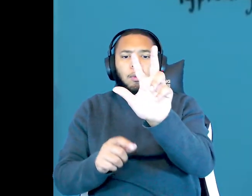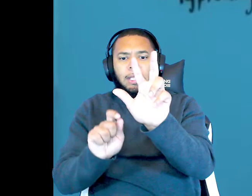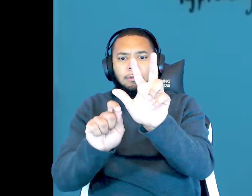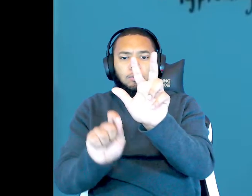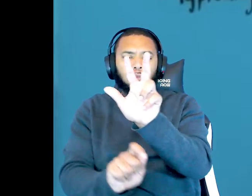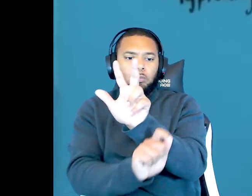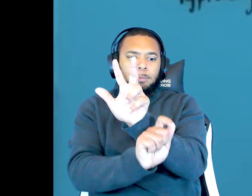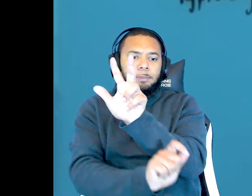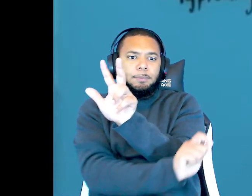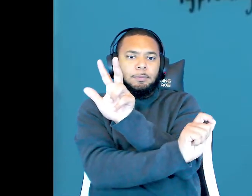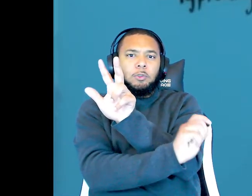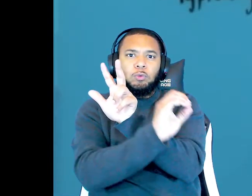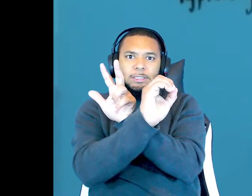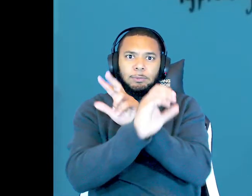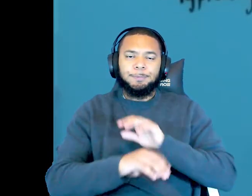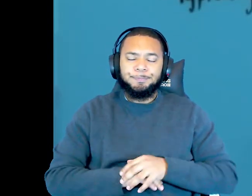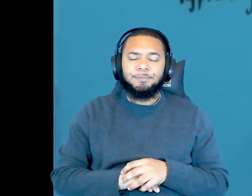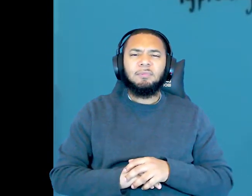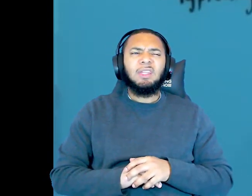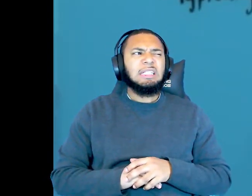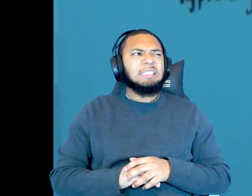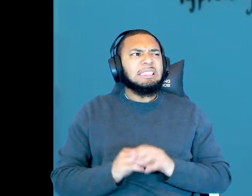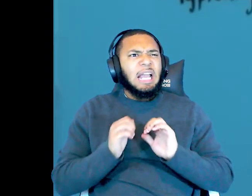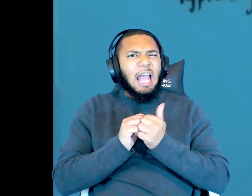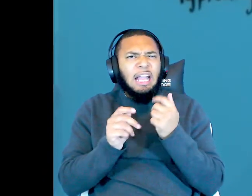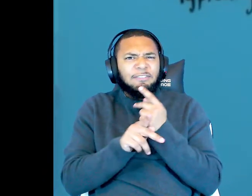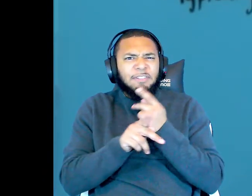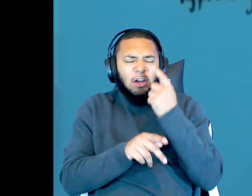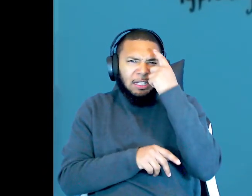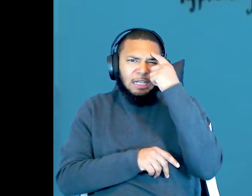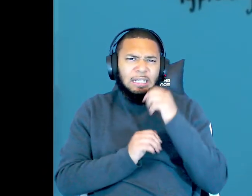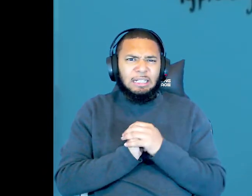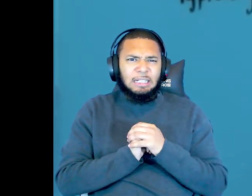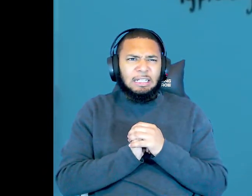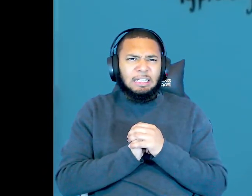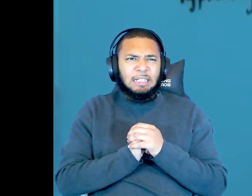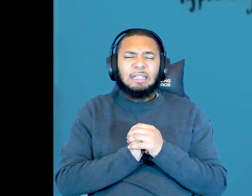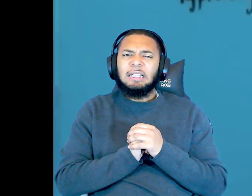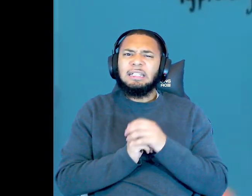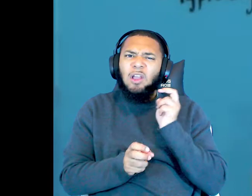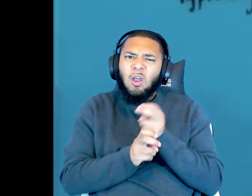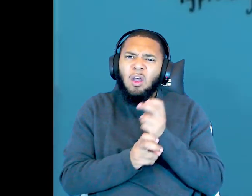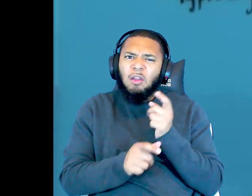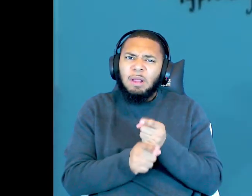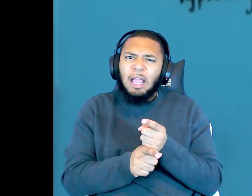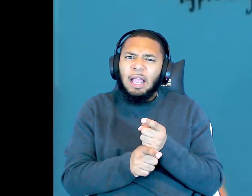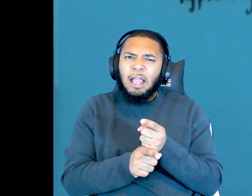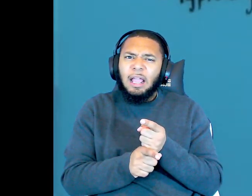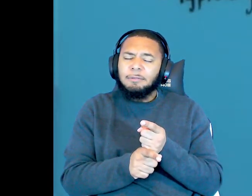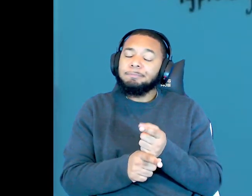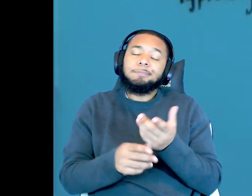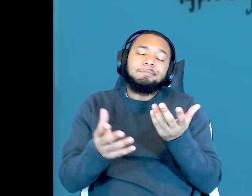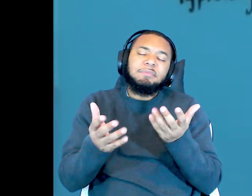of hard, Mr. Rogers. How are we going to do this in our head? Well, I know that 3 times 8 is 24.